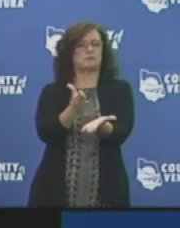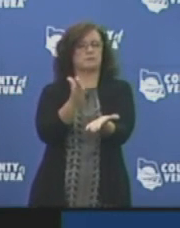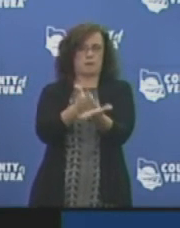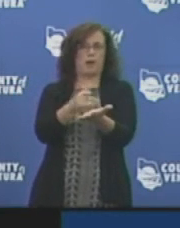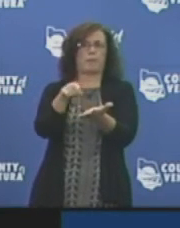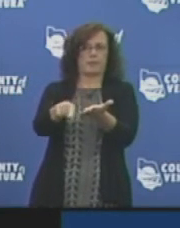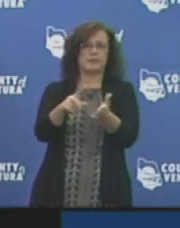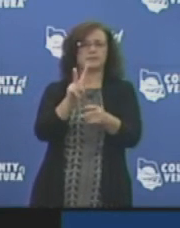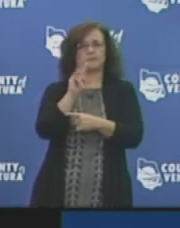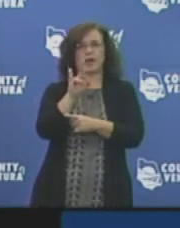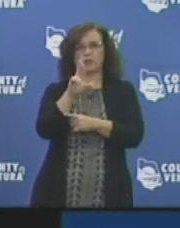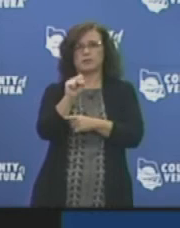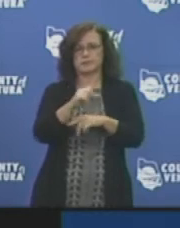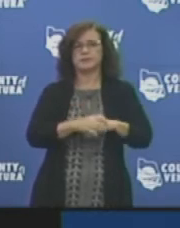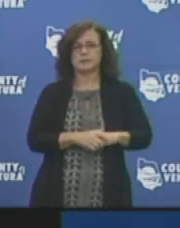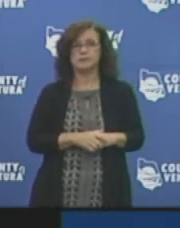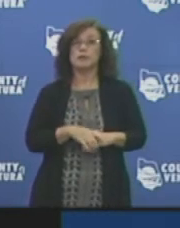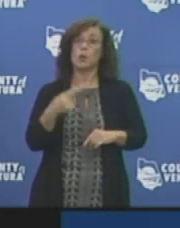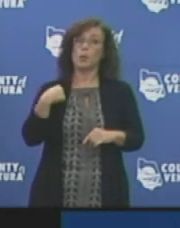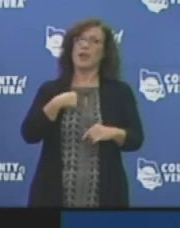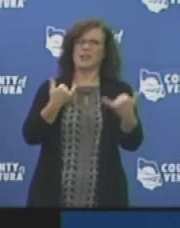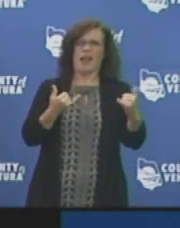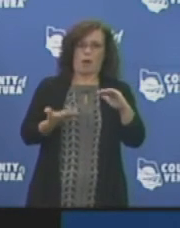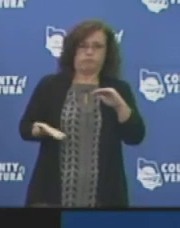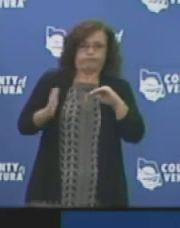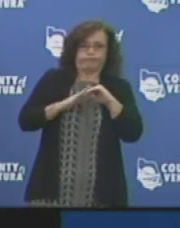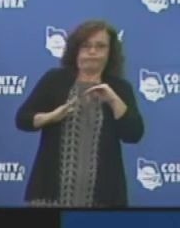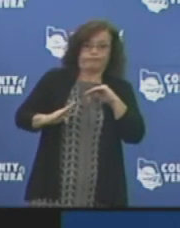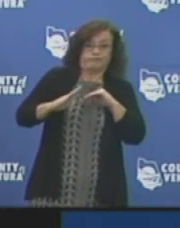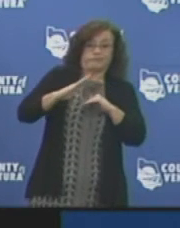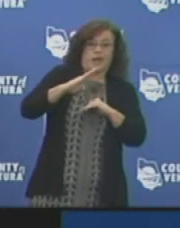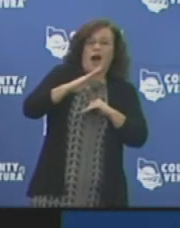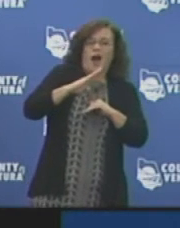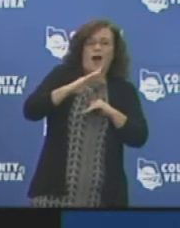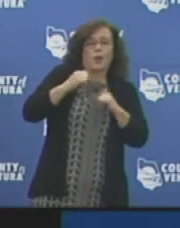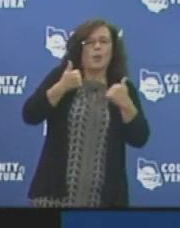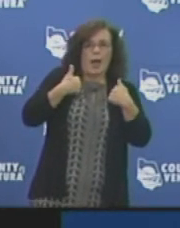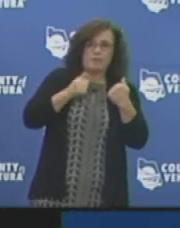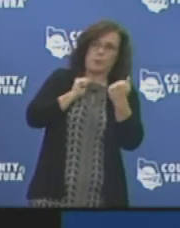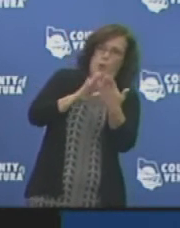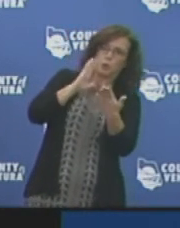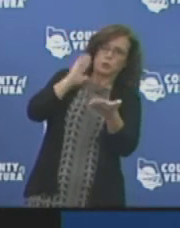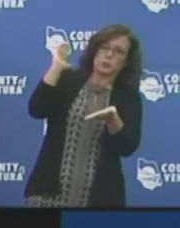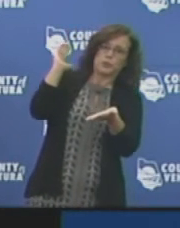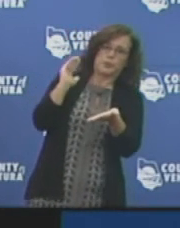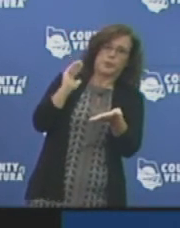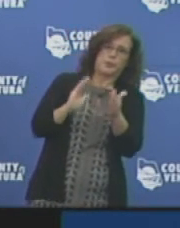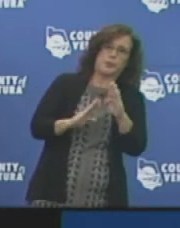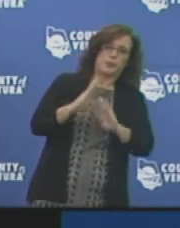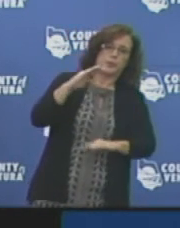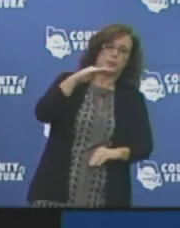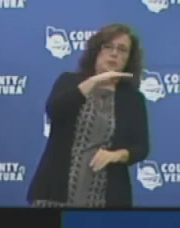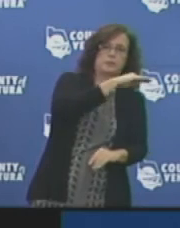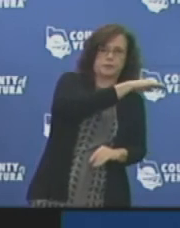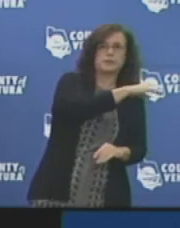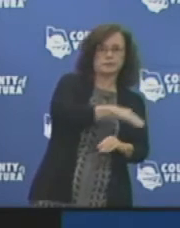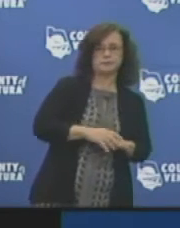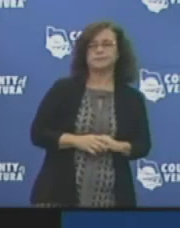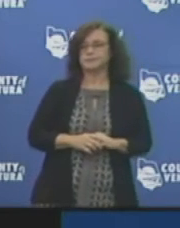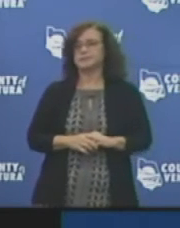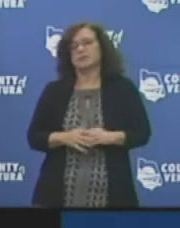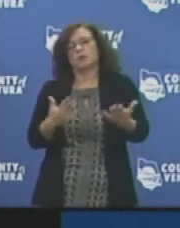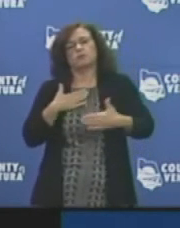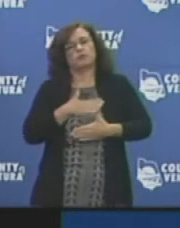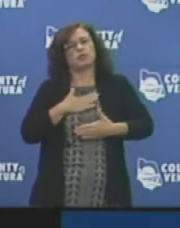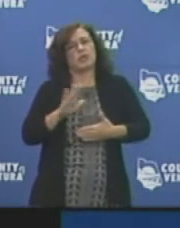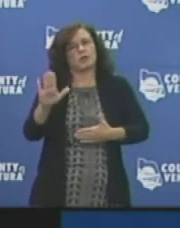mid-surge right now. Okay, well, what are we doing about it? This is what we're doing about it. And so we really appreciate you helping with those numbers. Our